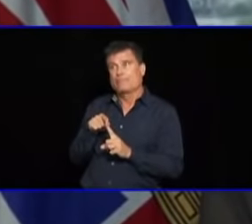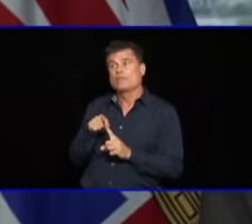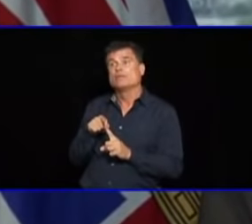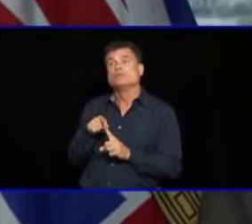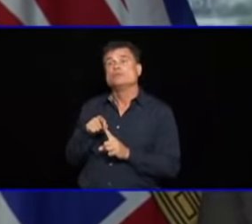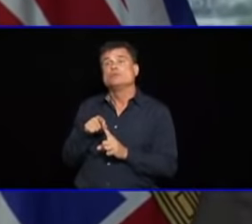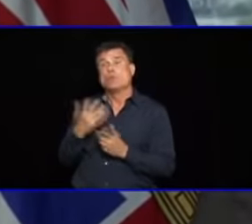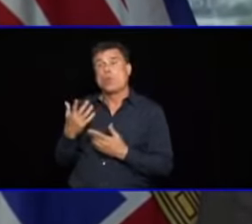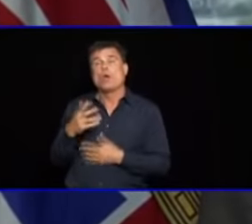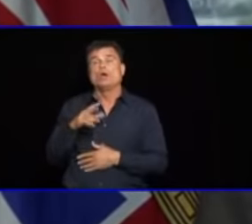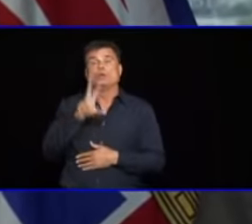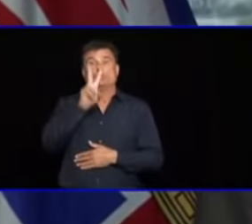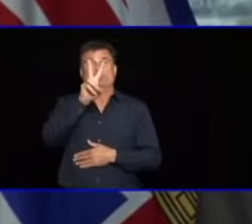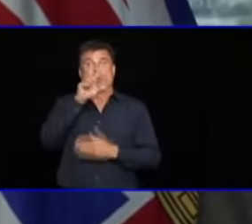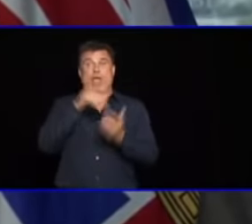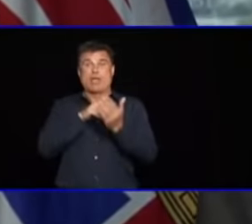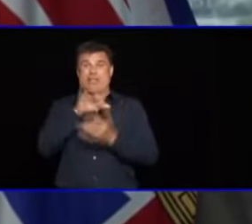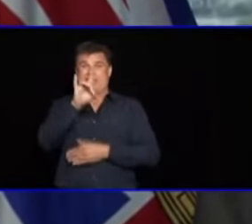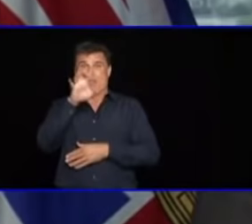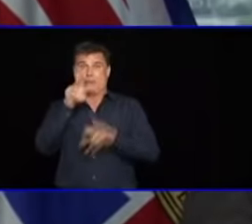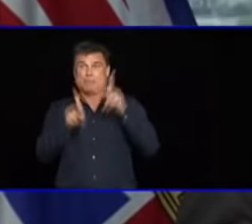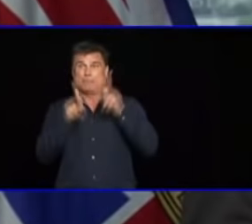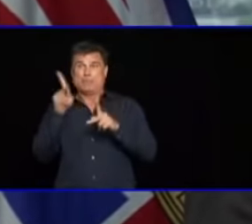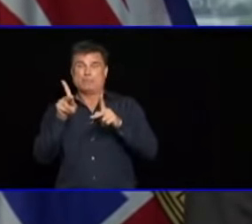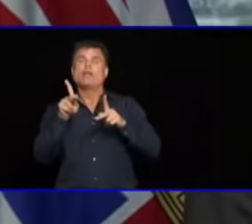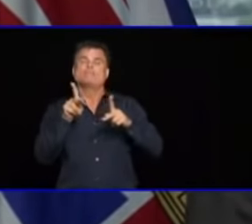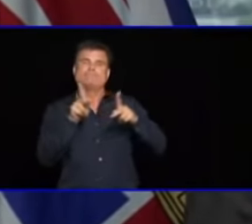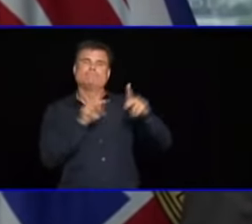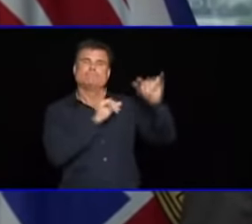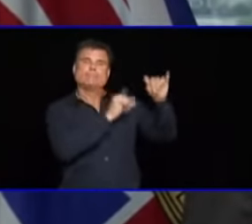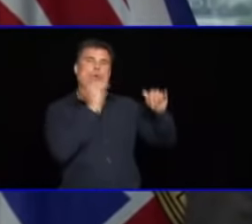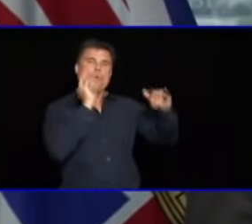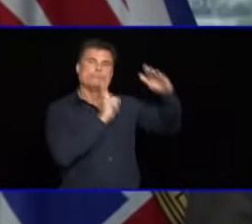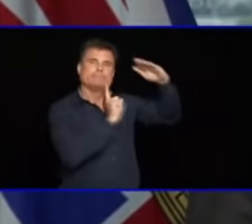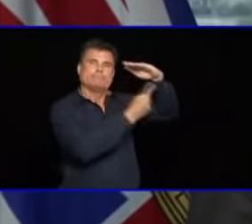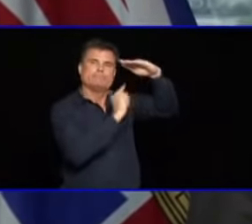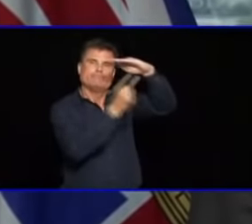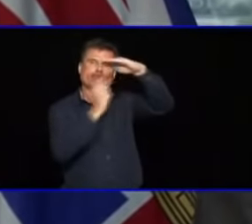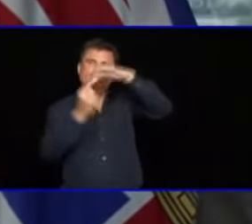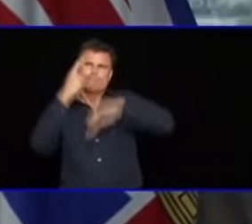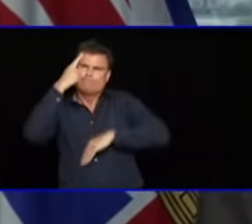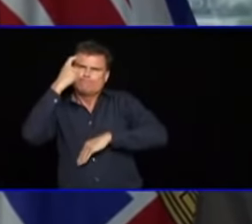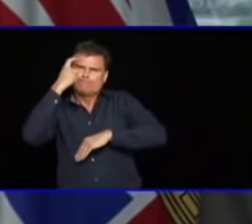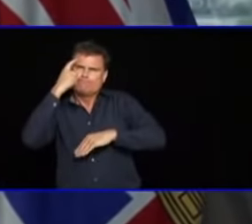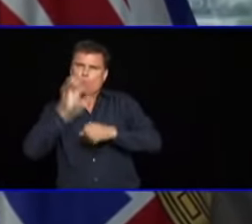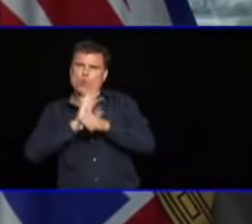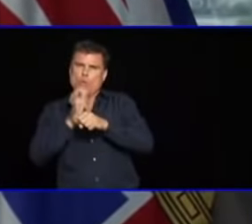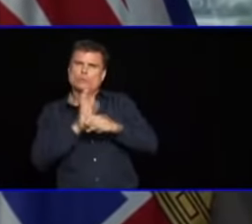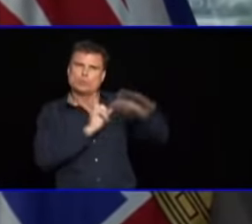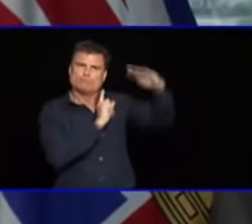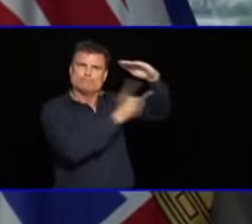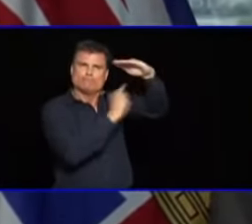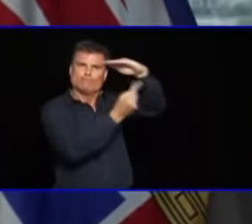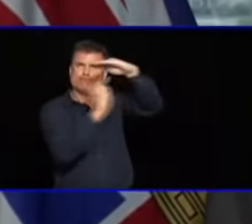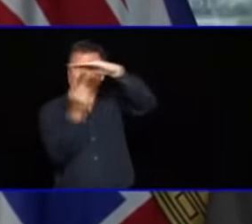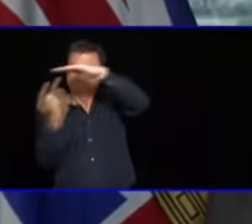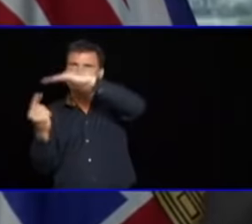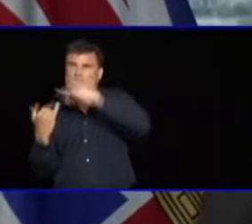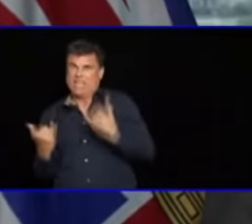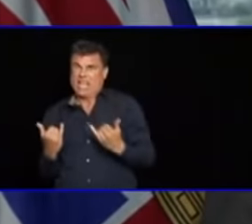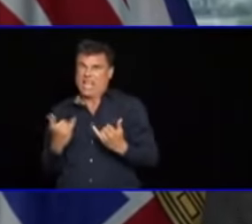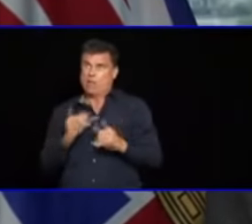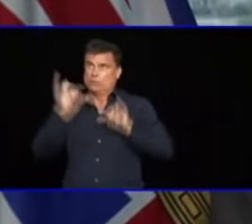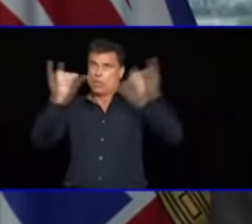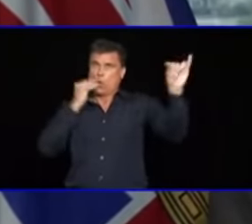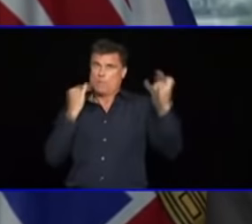2,801 people are in self-isolation and are effectively public health surveillance, that we have 1,175 active cases in BC,